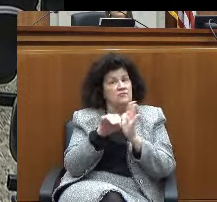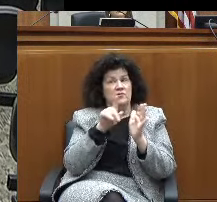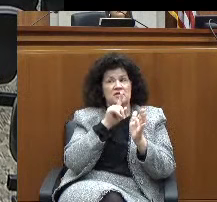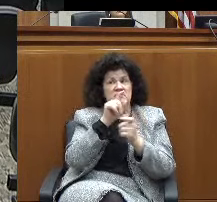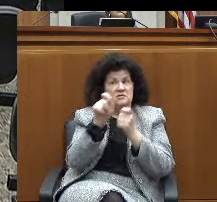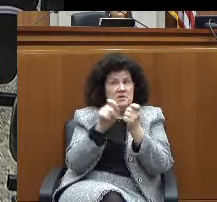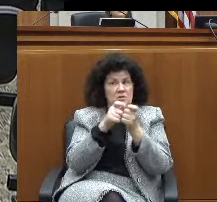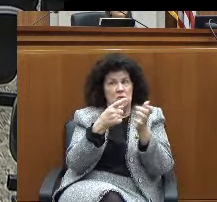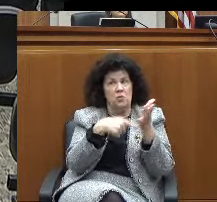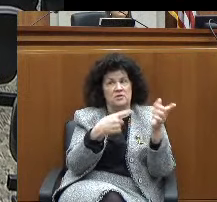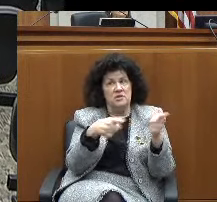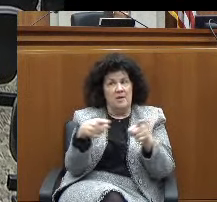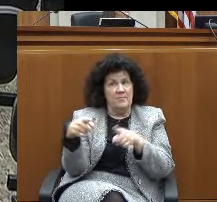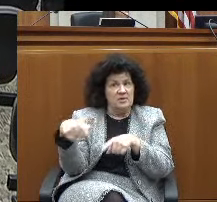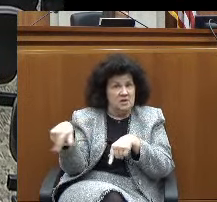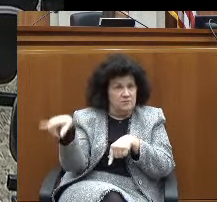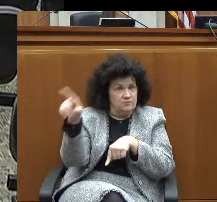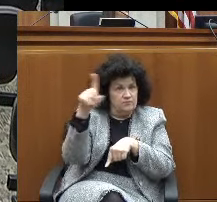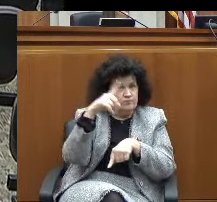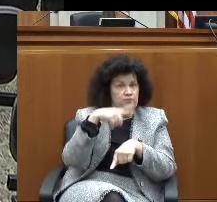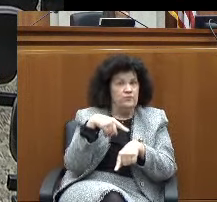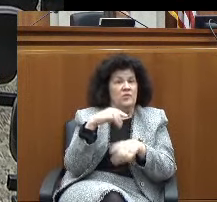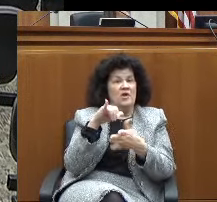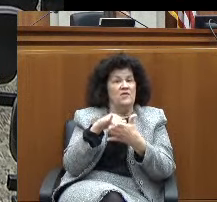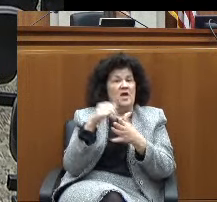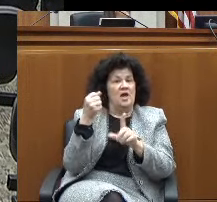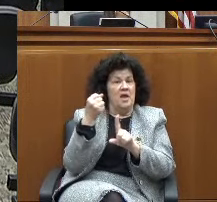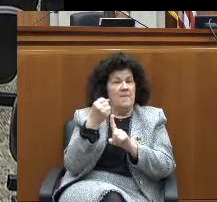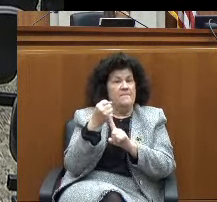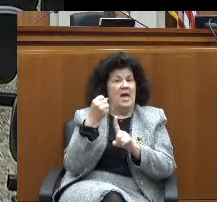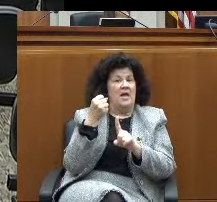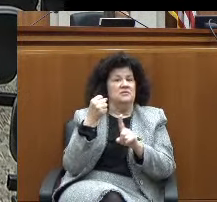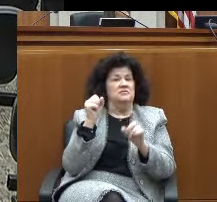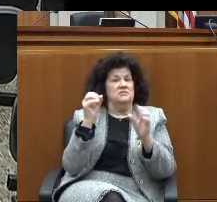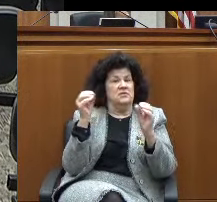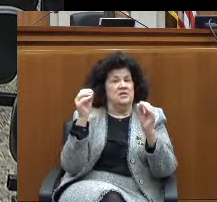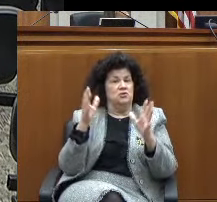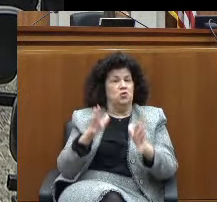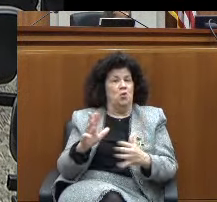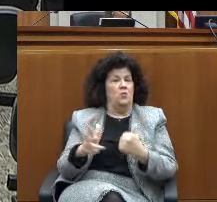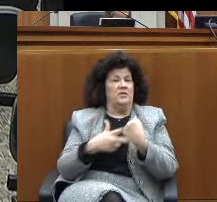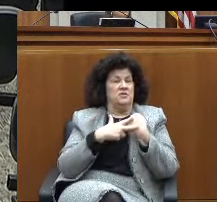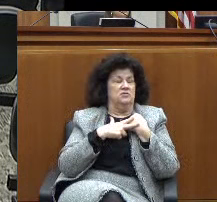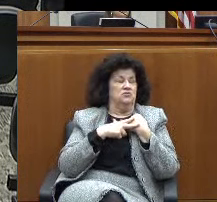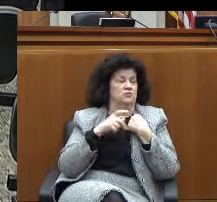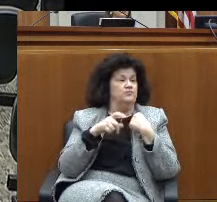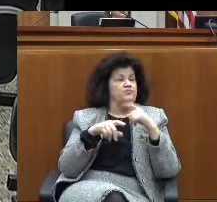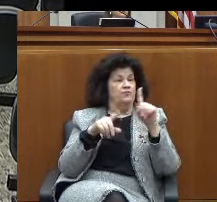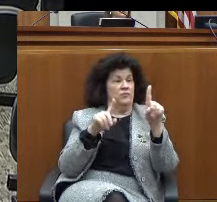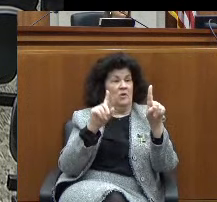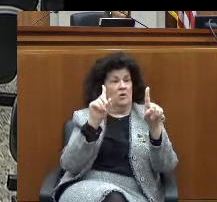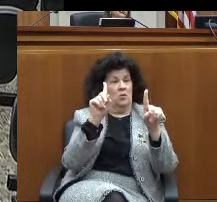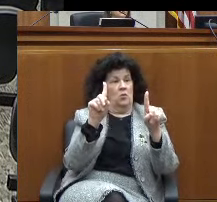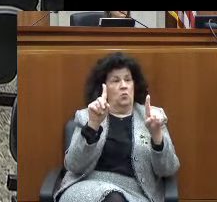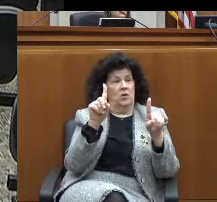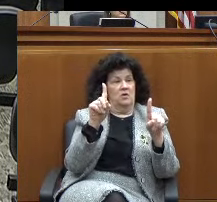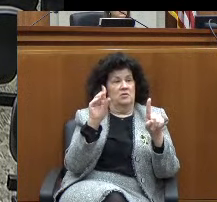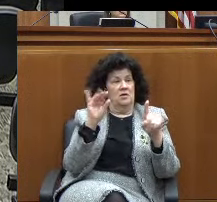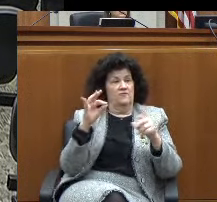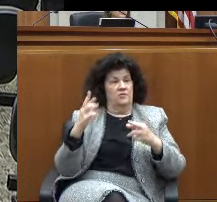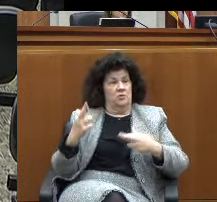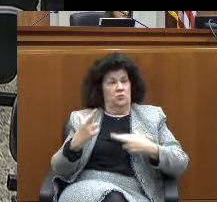in the conditions in our buildings that impact teacher retention? So one of